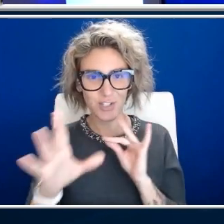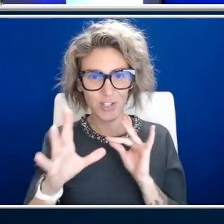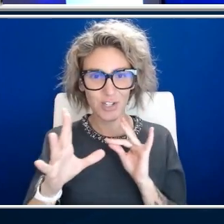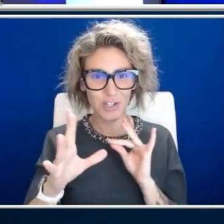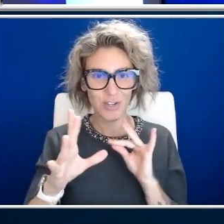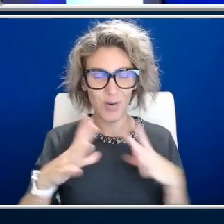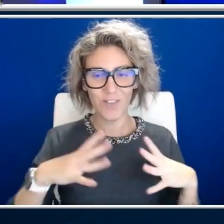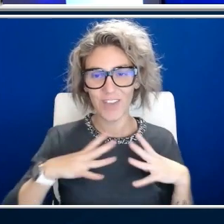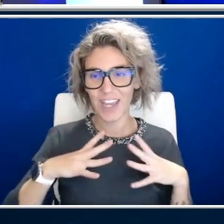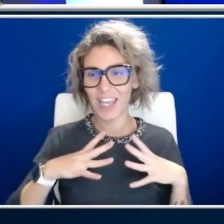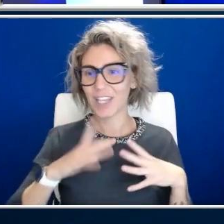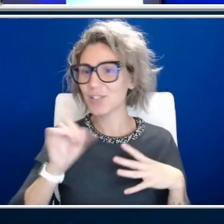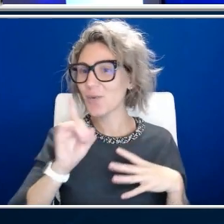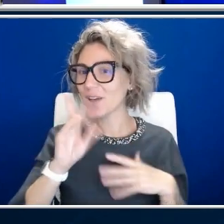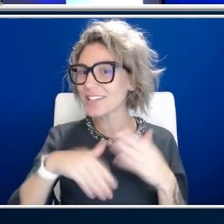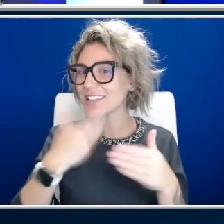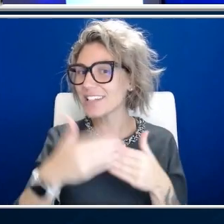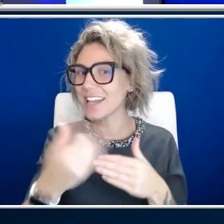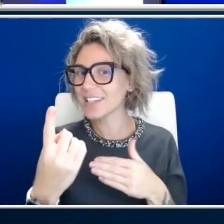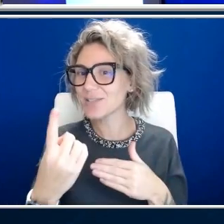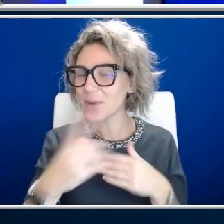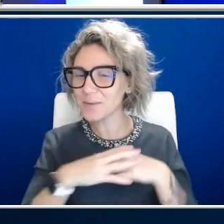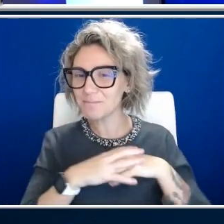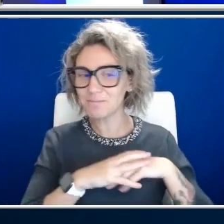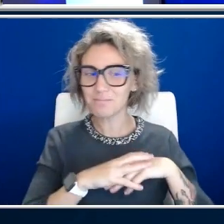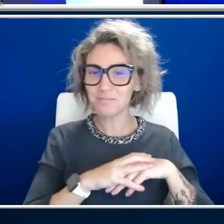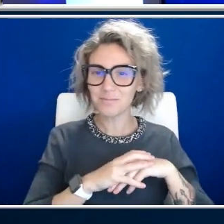where's your next one planned to?